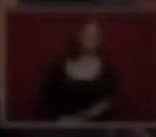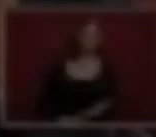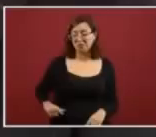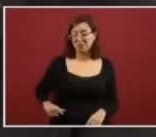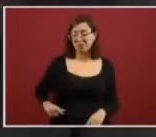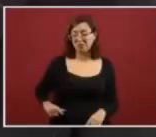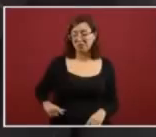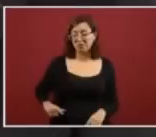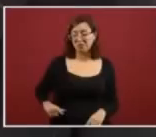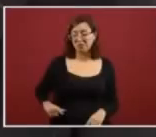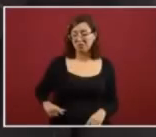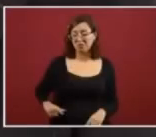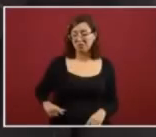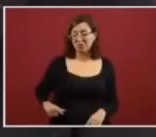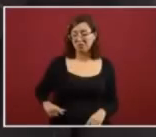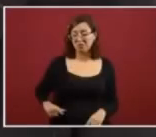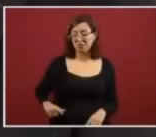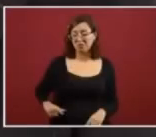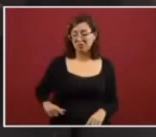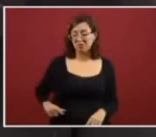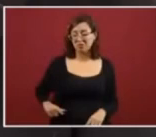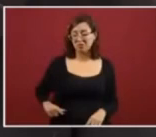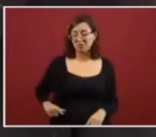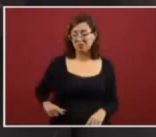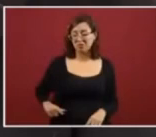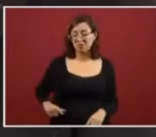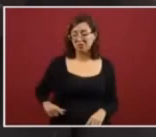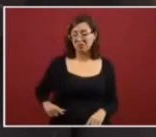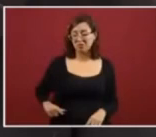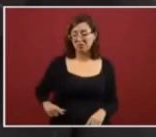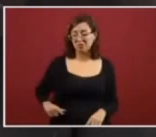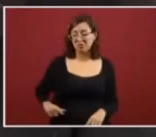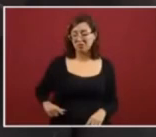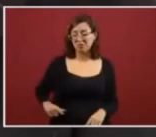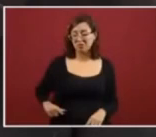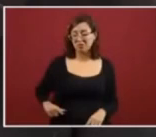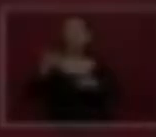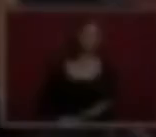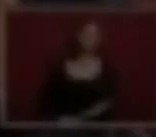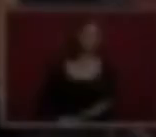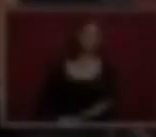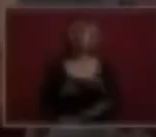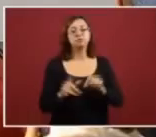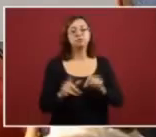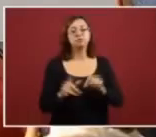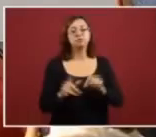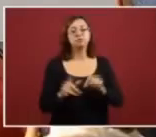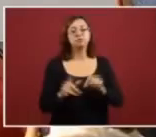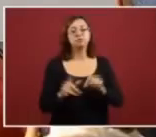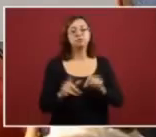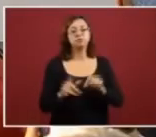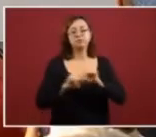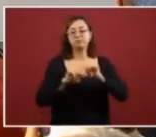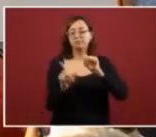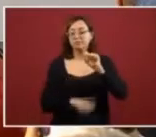There was another situation here. Oh, that doesn't look like a happy face.